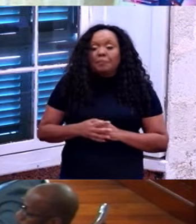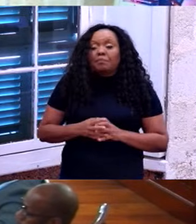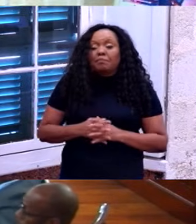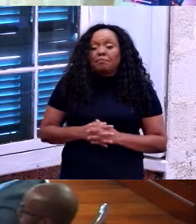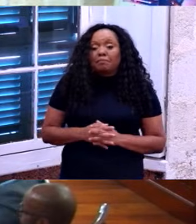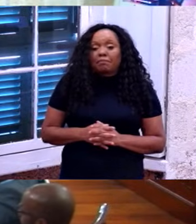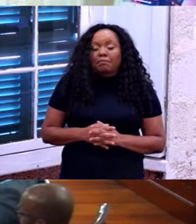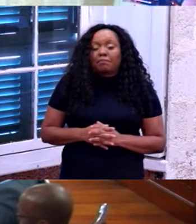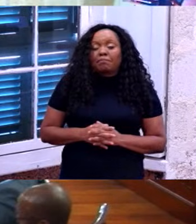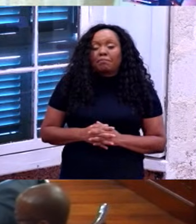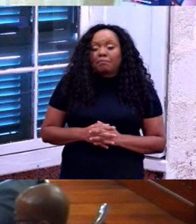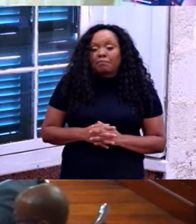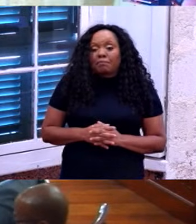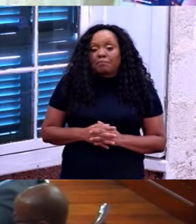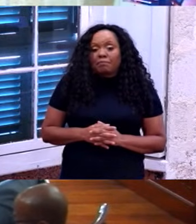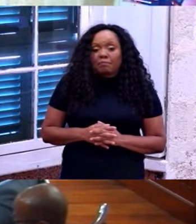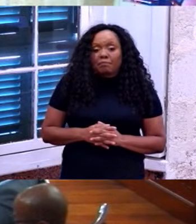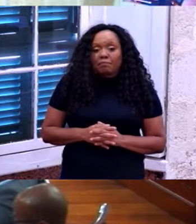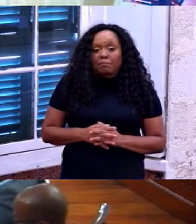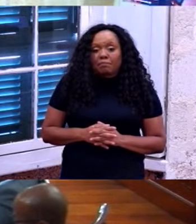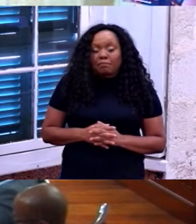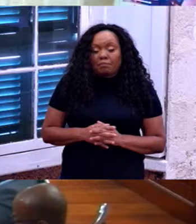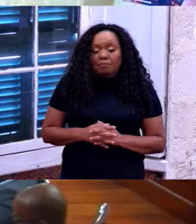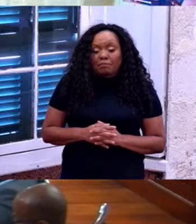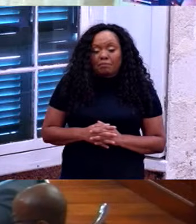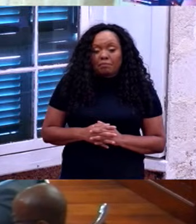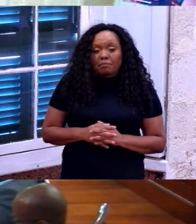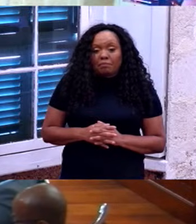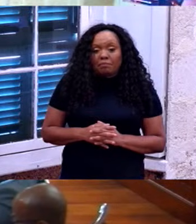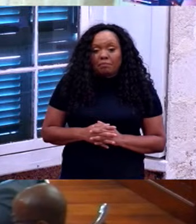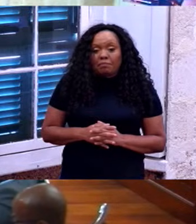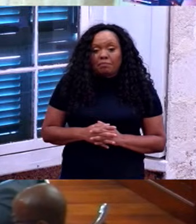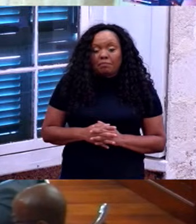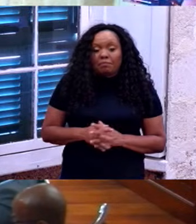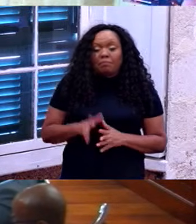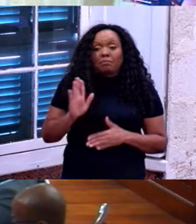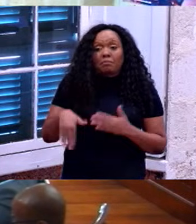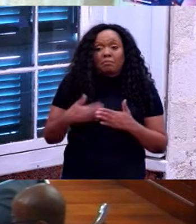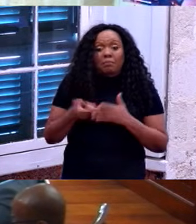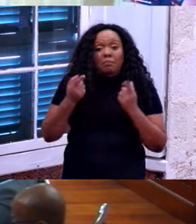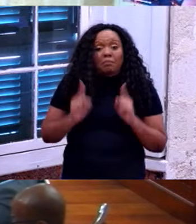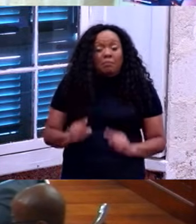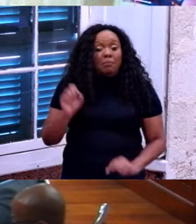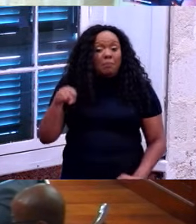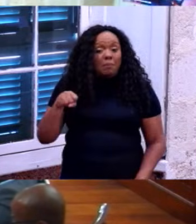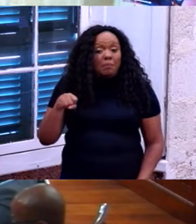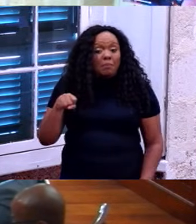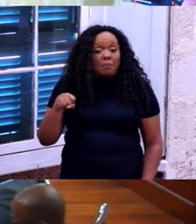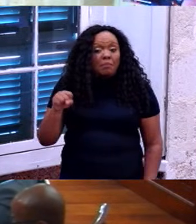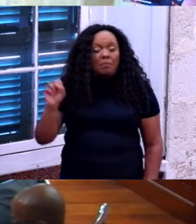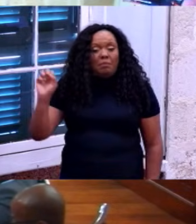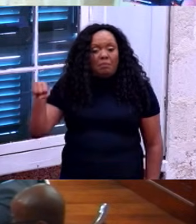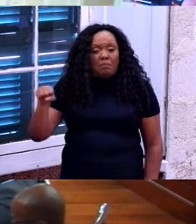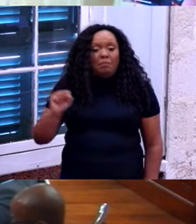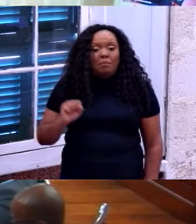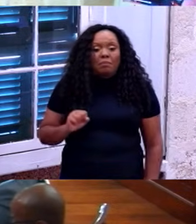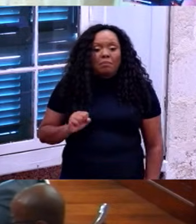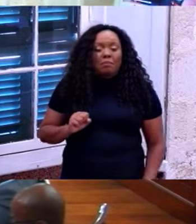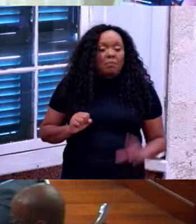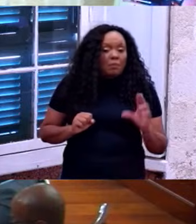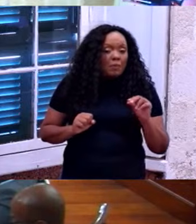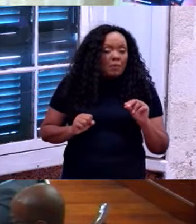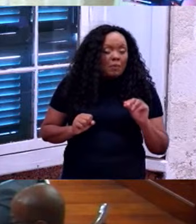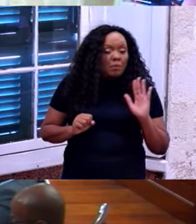The question is that this bill be read a second time. Will all honorable senators in favor, please say aye. Those against, please say